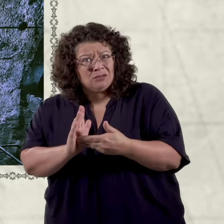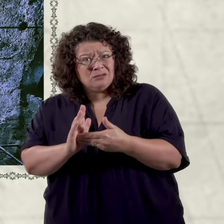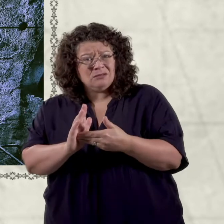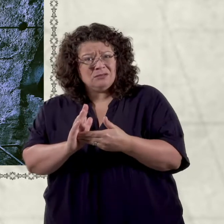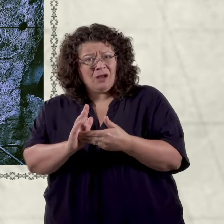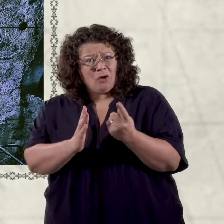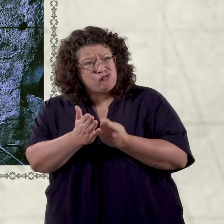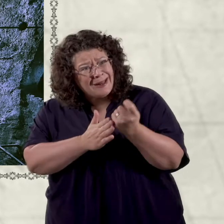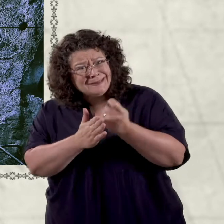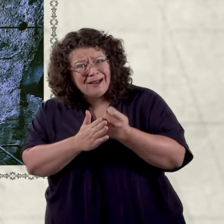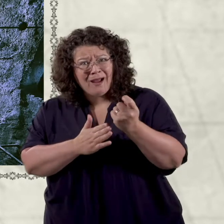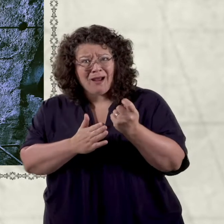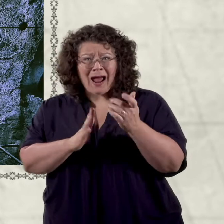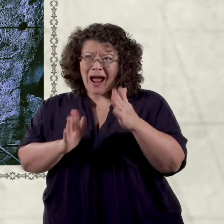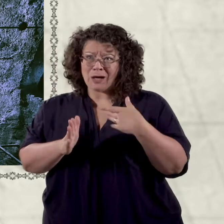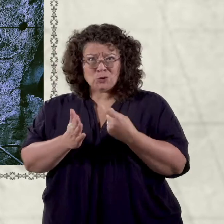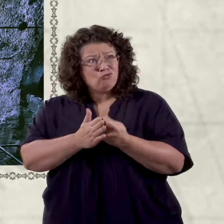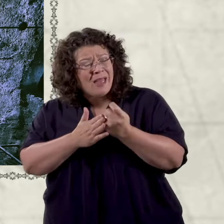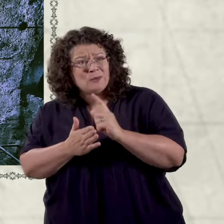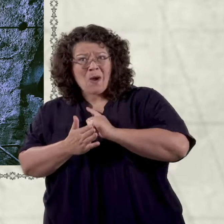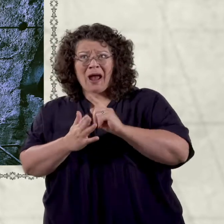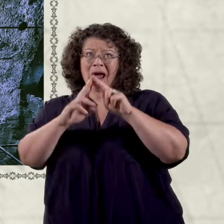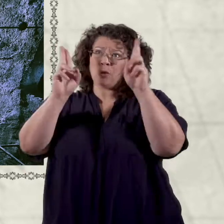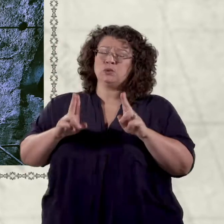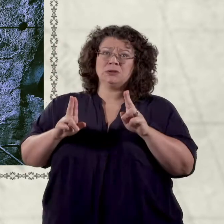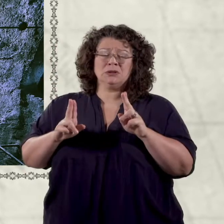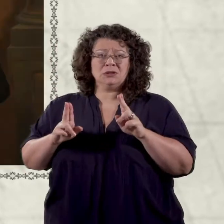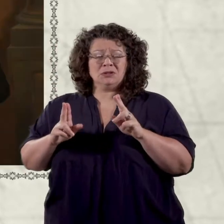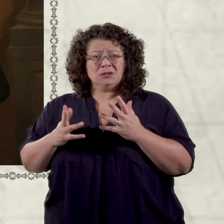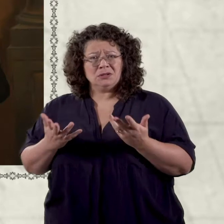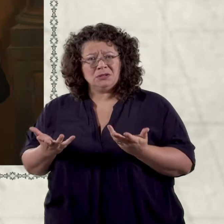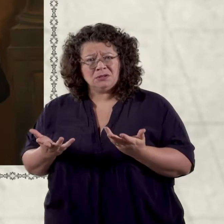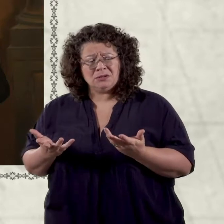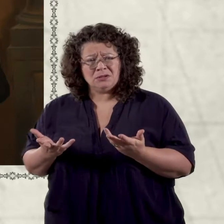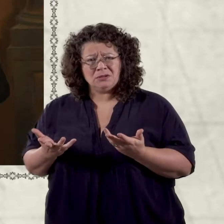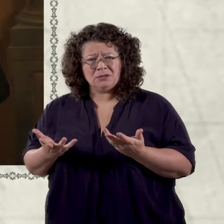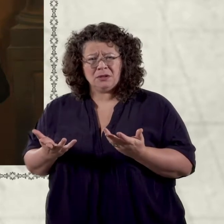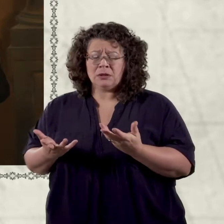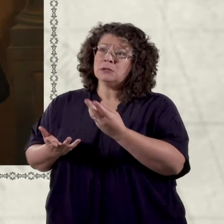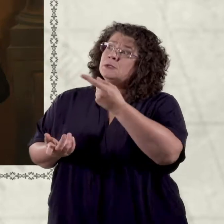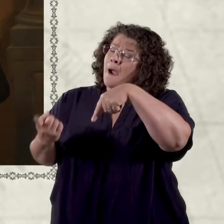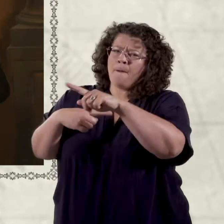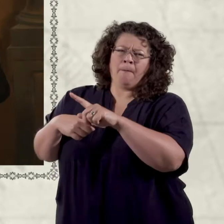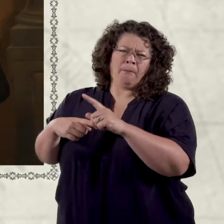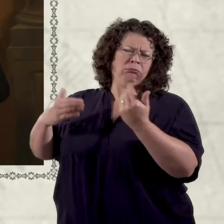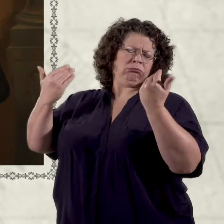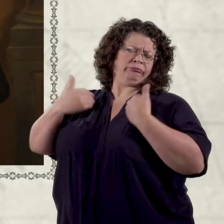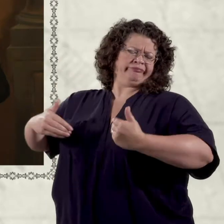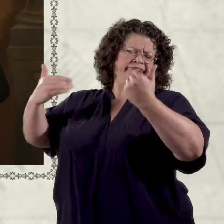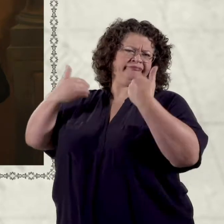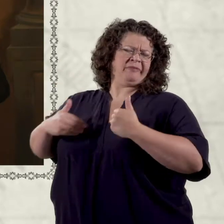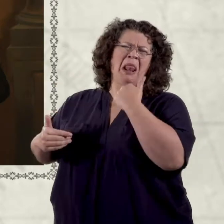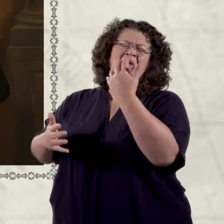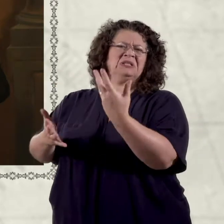rent. I had to pay to keep a roof above my head. Of course, some people had plenty of money. People